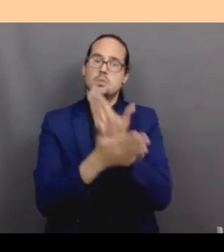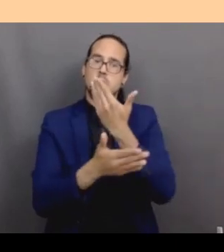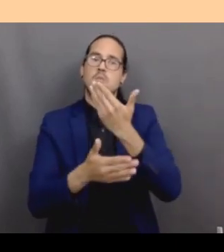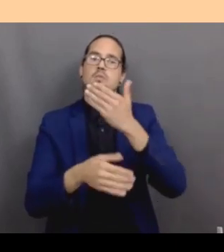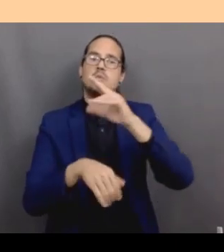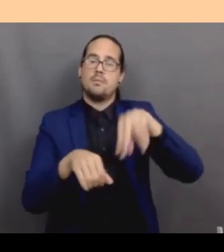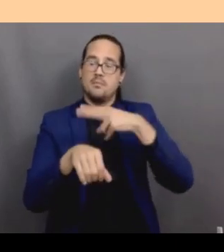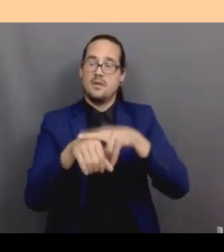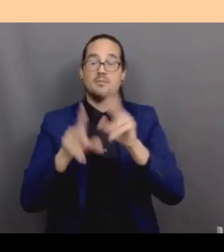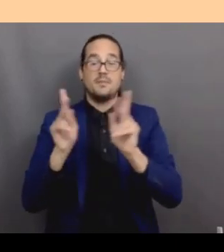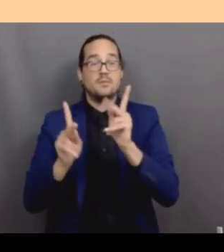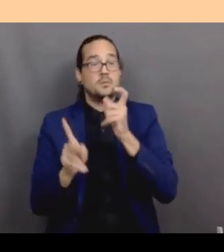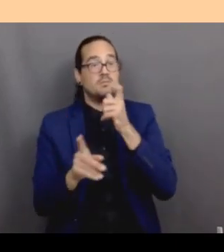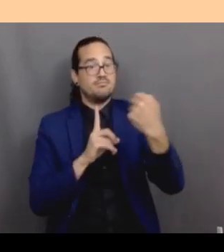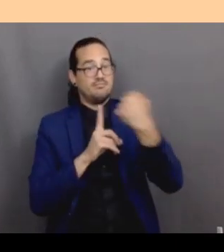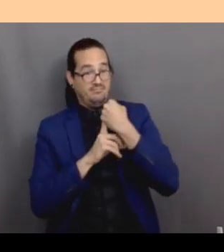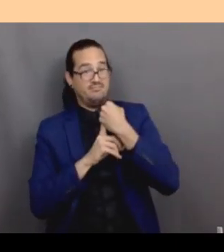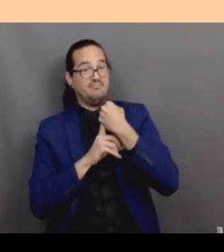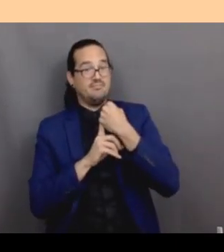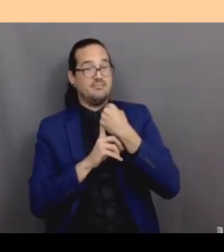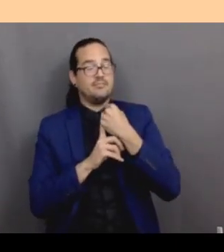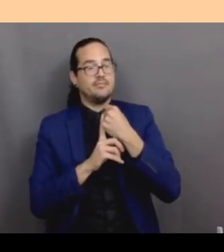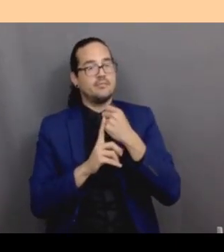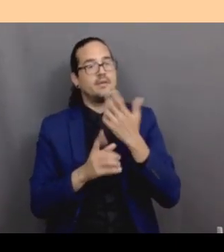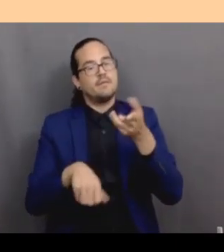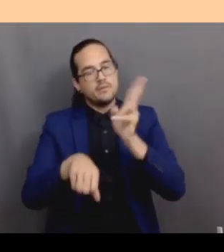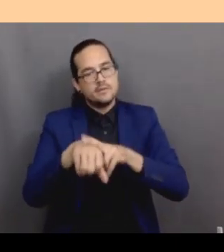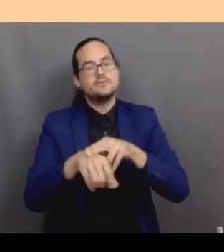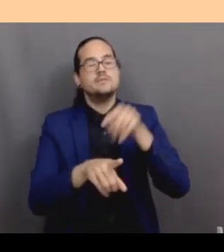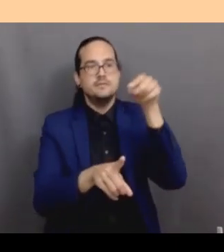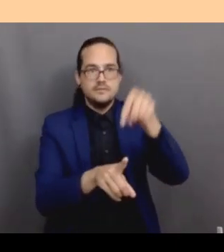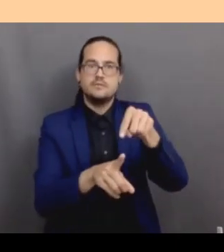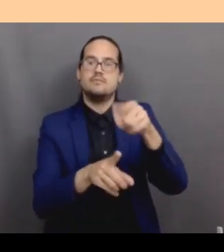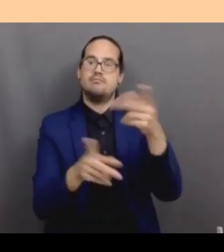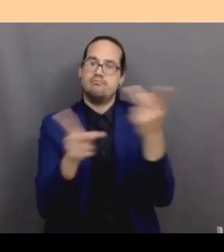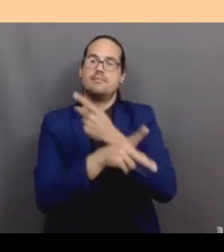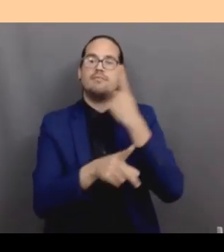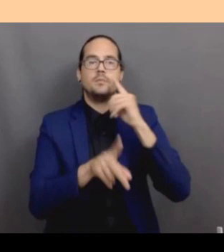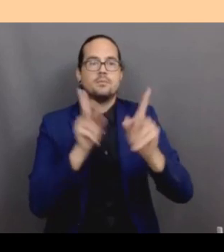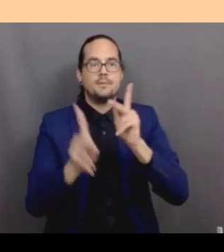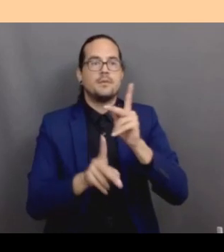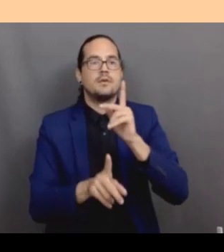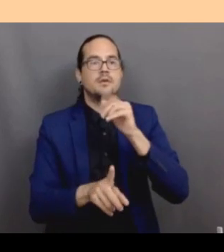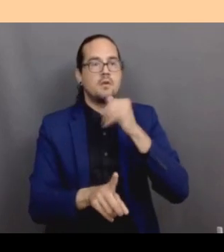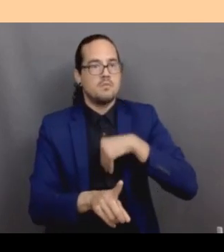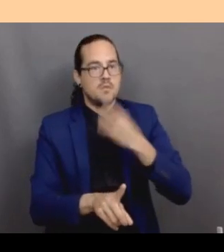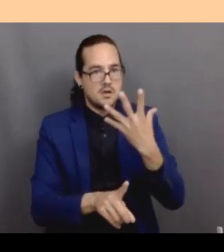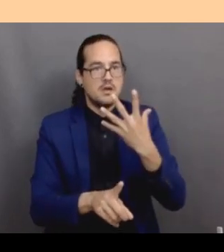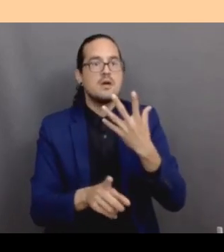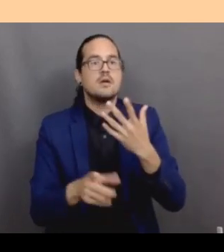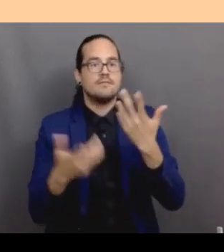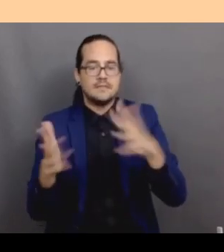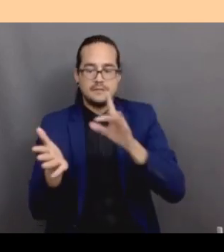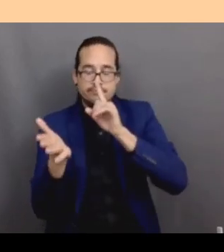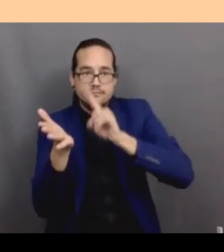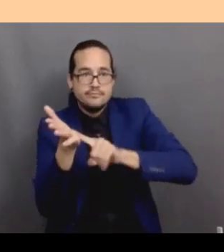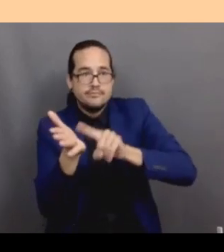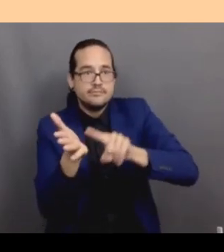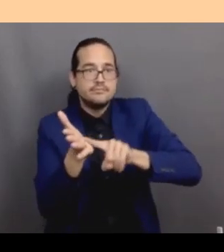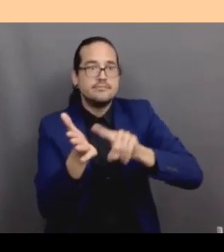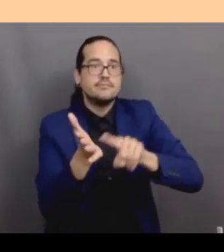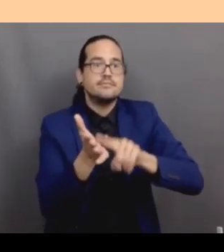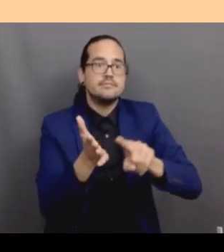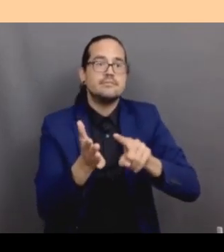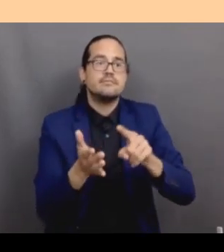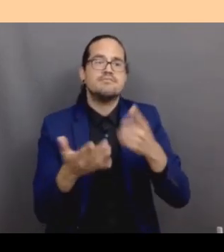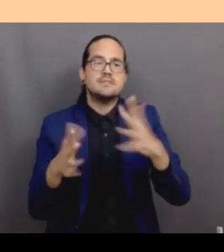and ensuring that when we embark on contact investigations, we have a robust team of people who have been trained in contact investigations. And that's not just nurses; it